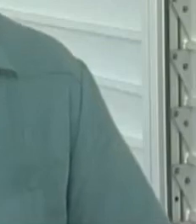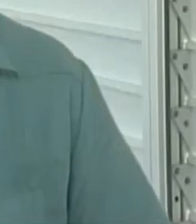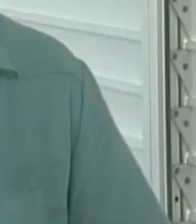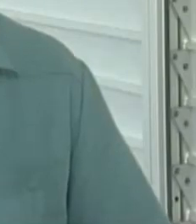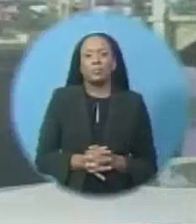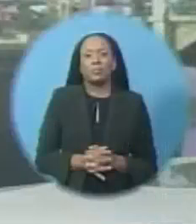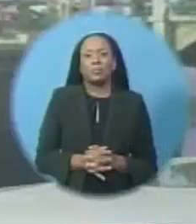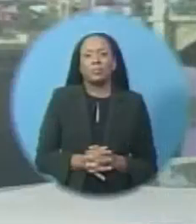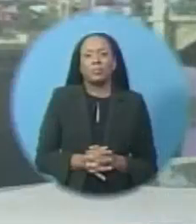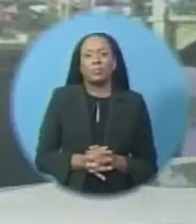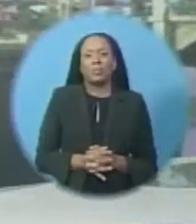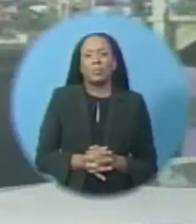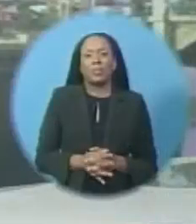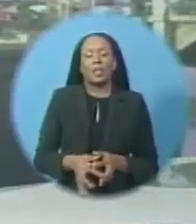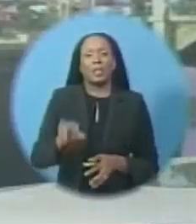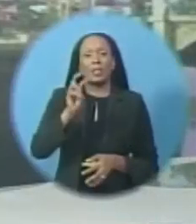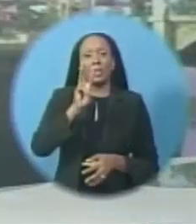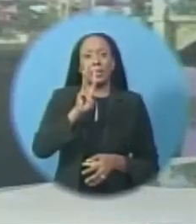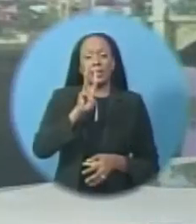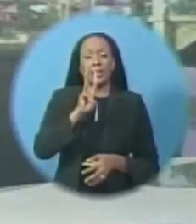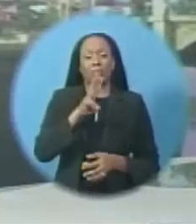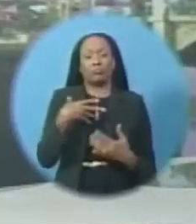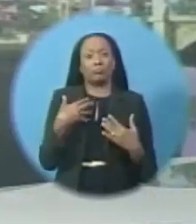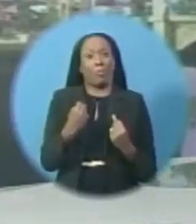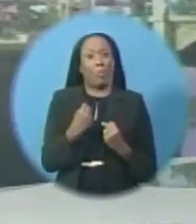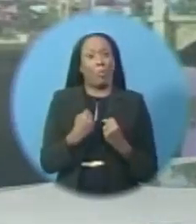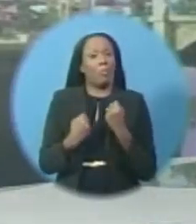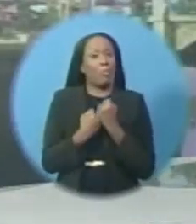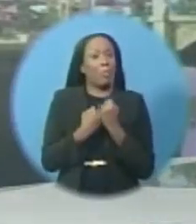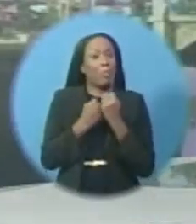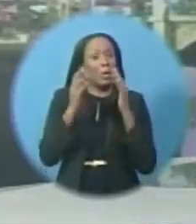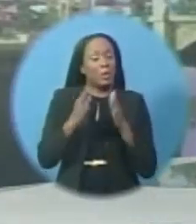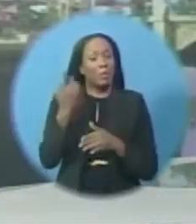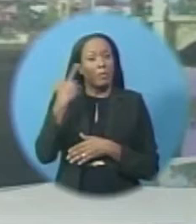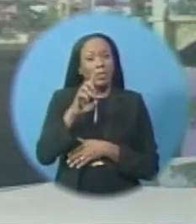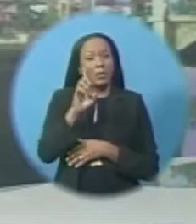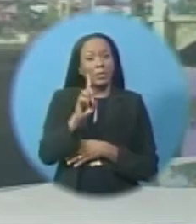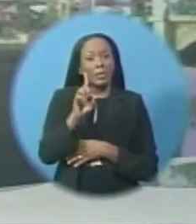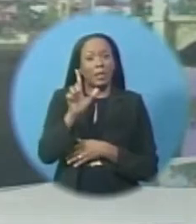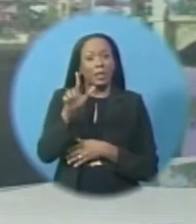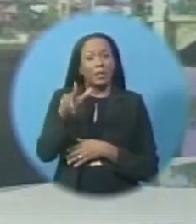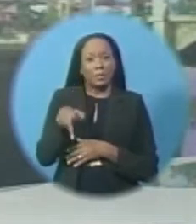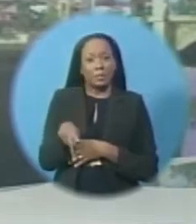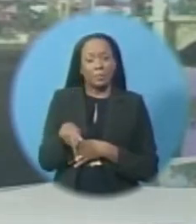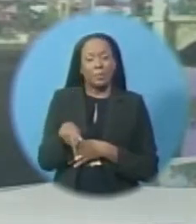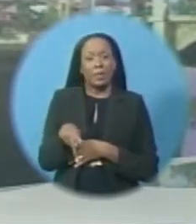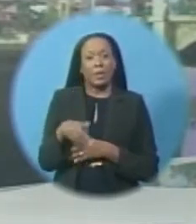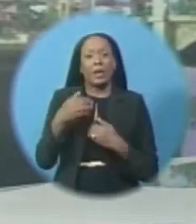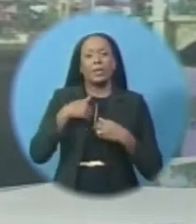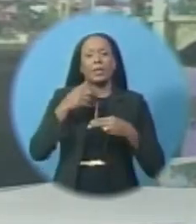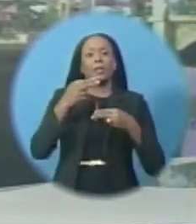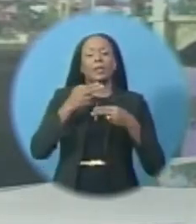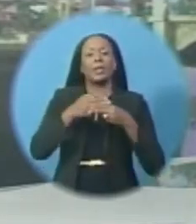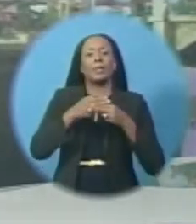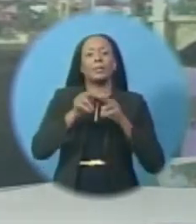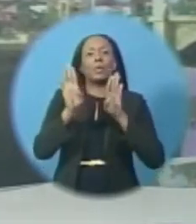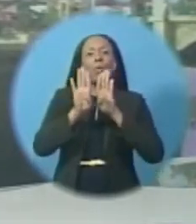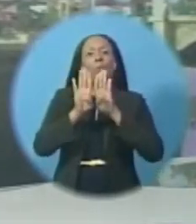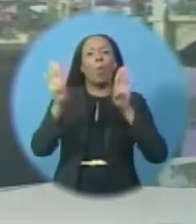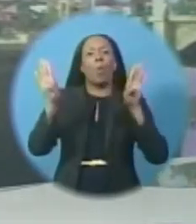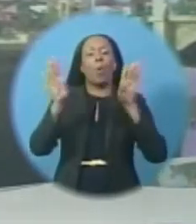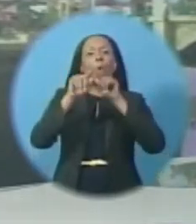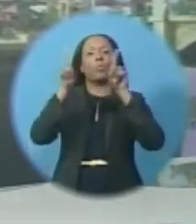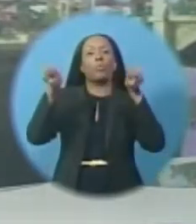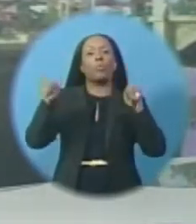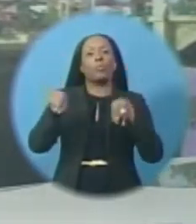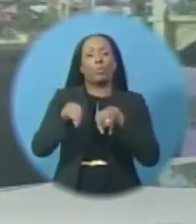determine. 6 ardent supporters of the Democratic Labour Party were officially placed on the party's memorial wall this morning